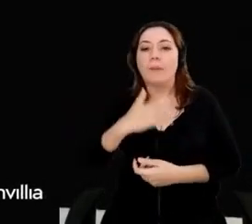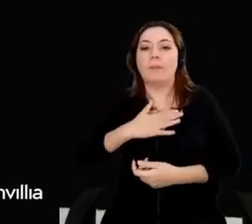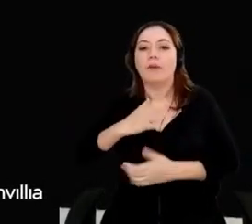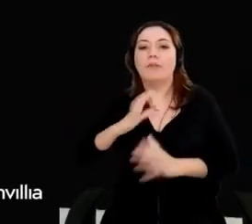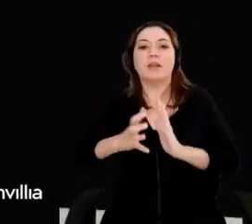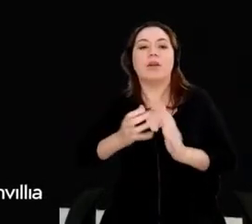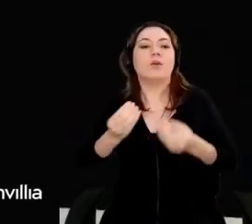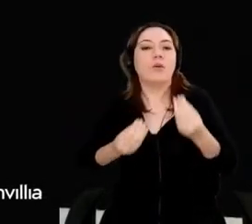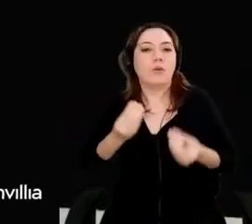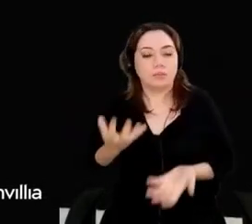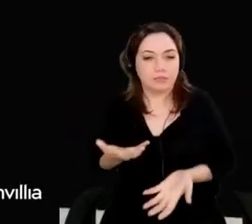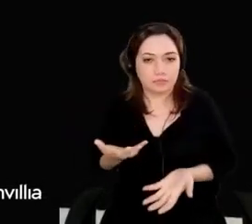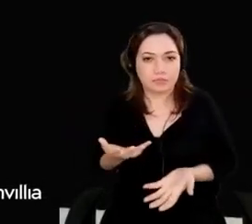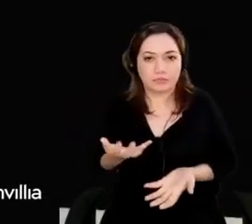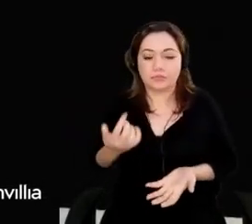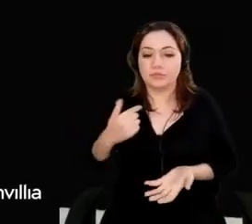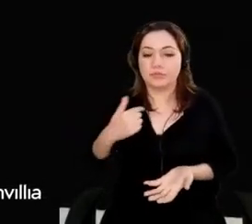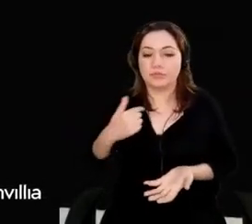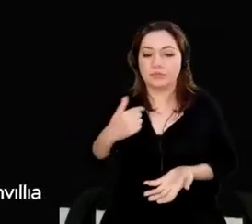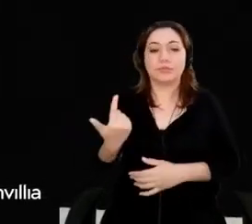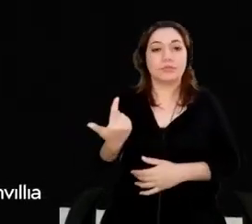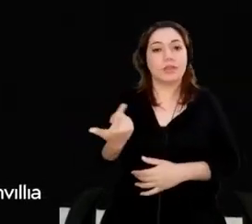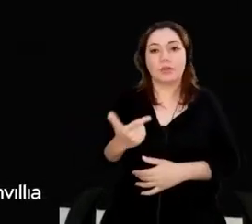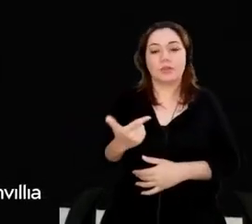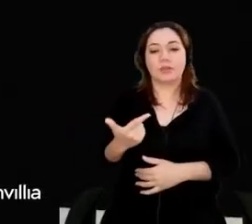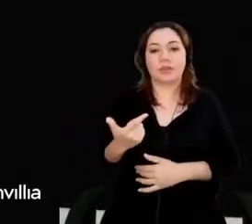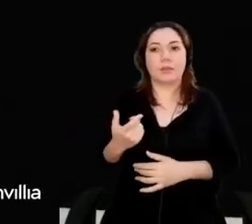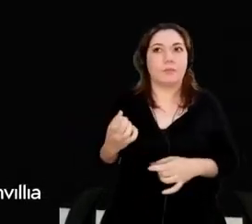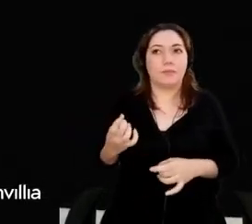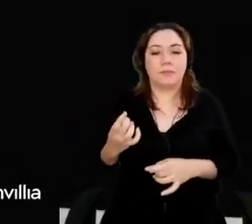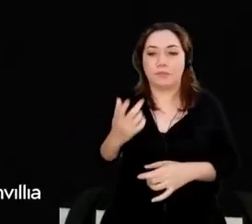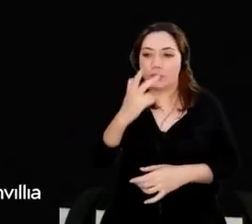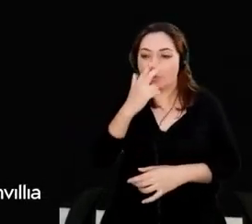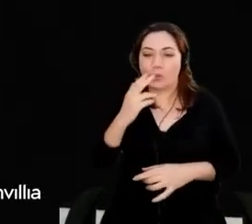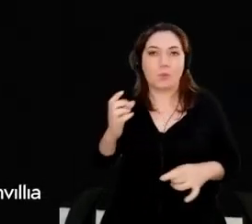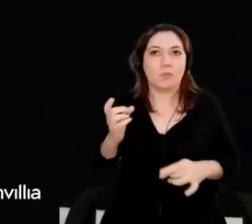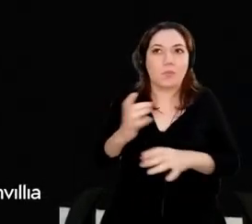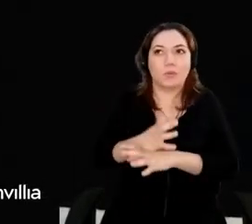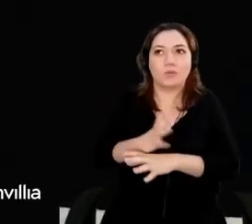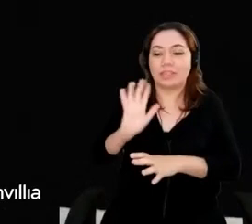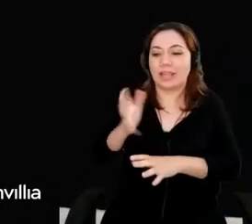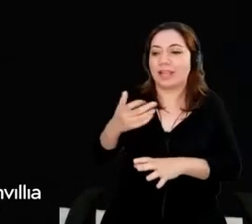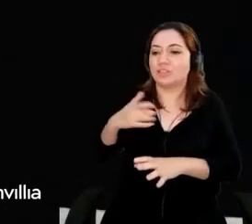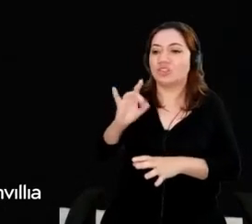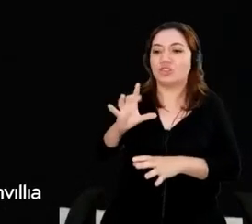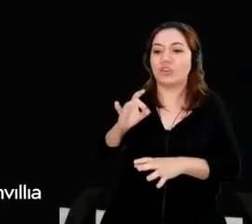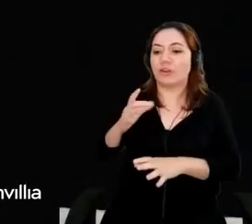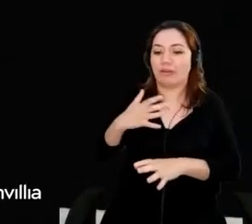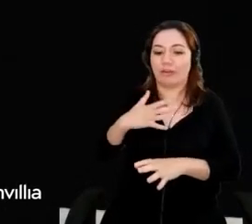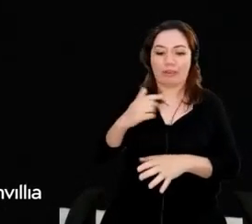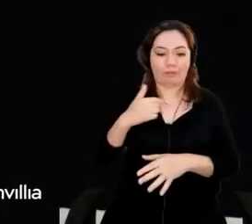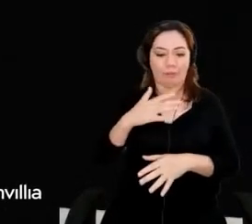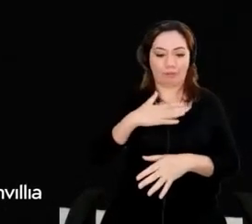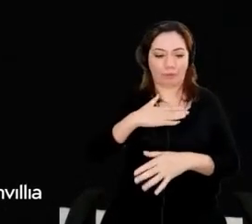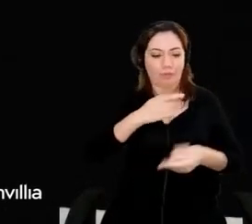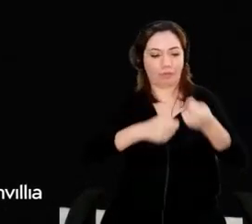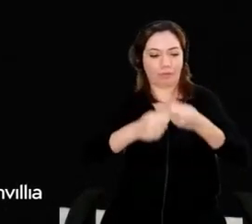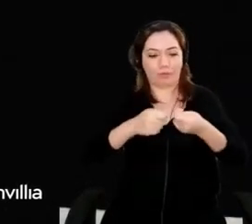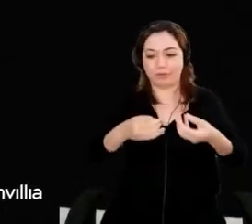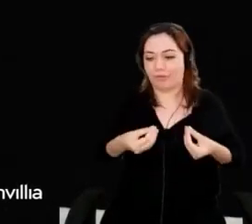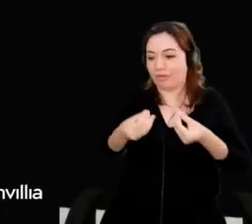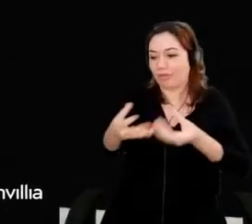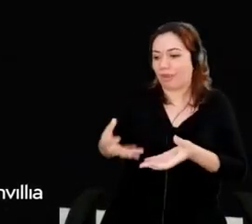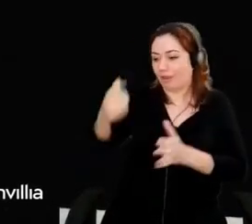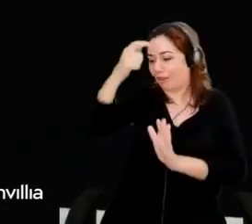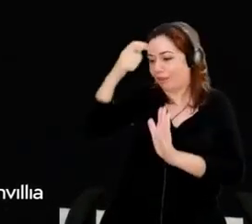I'm not ready to hand the keys over to an AI and let it run my business. I want to know what's